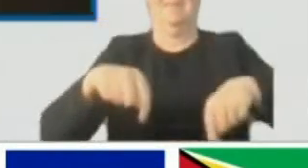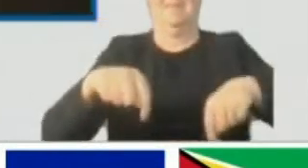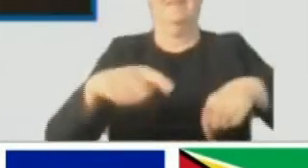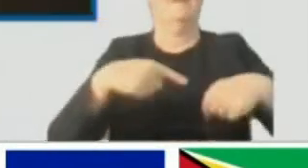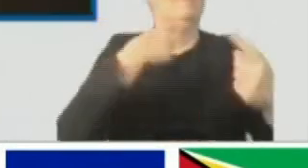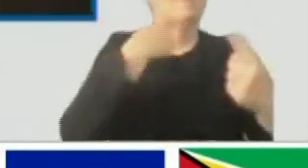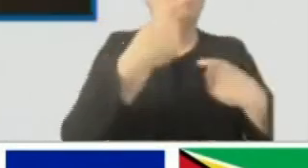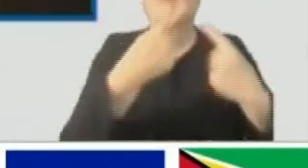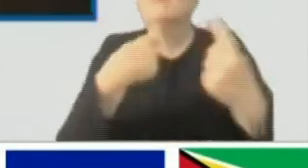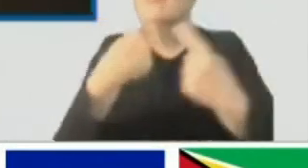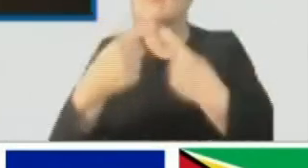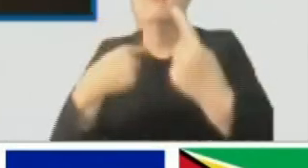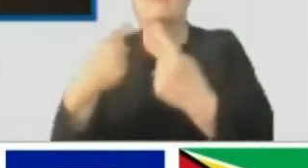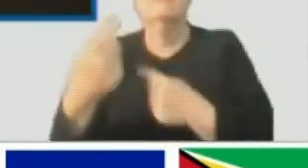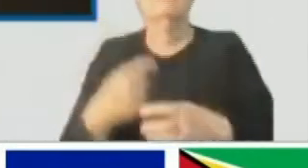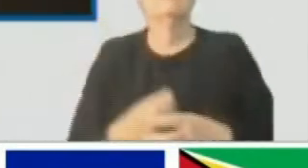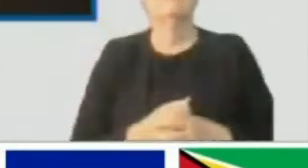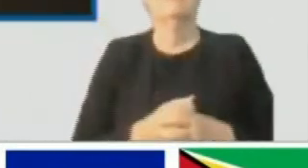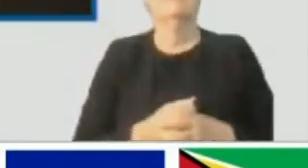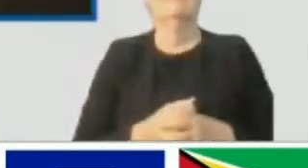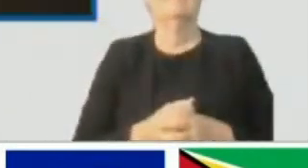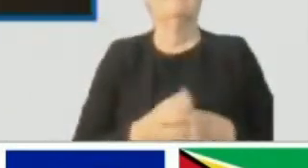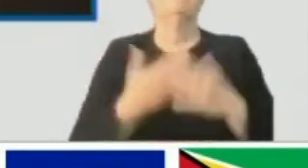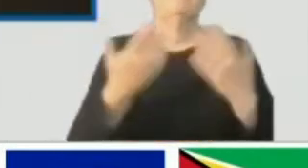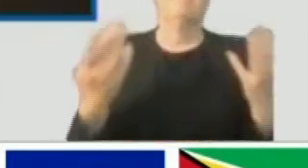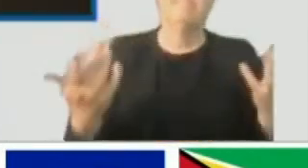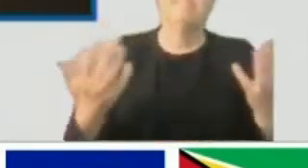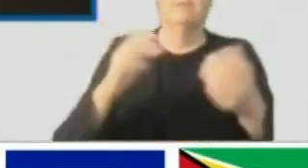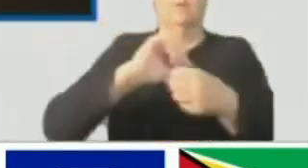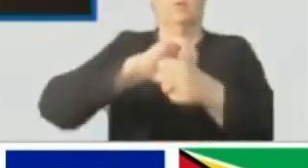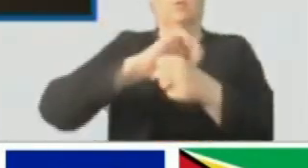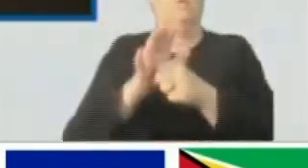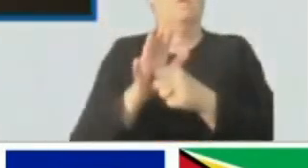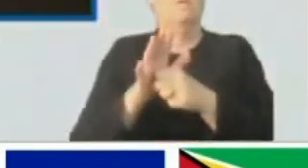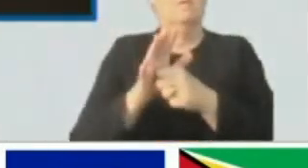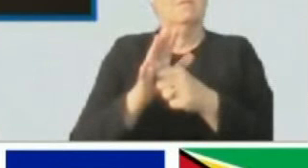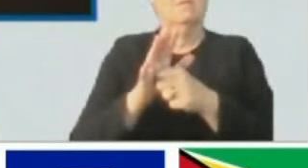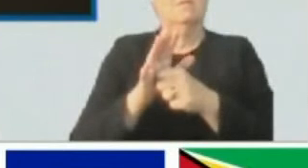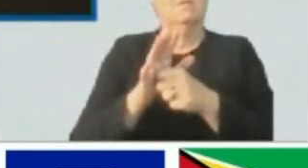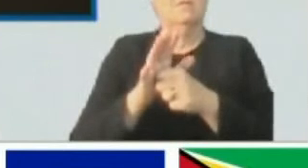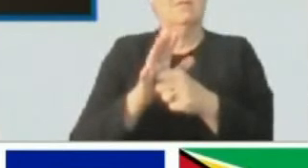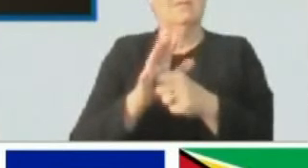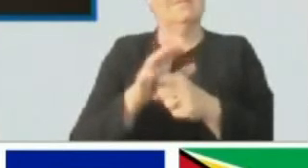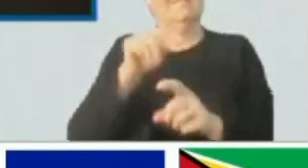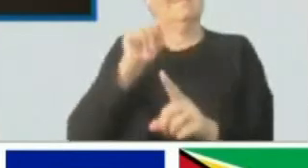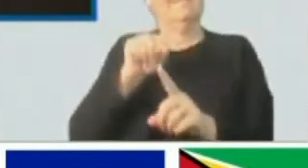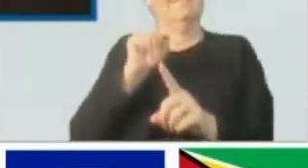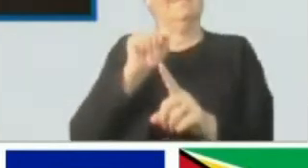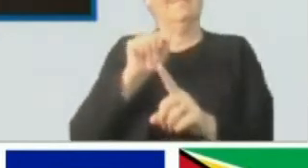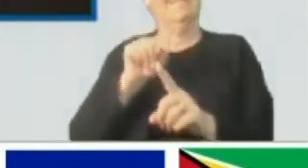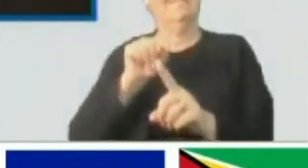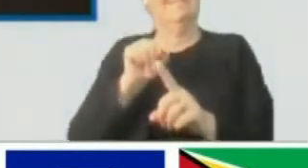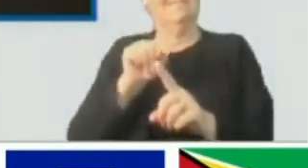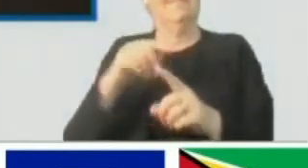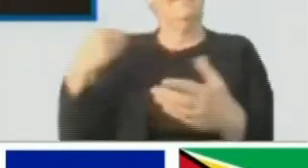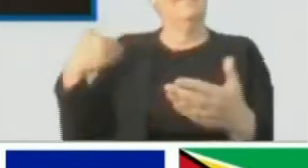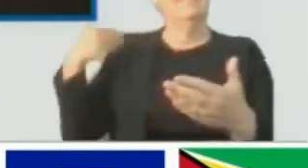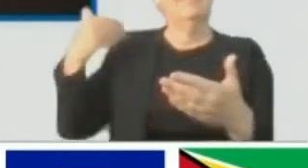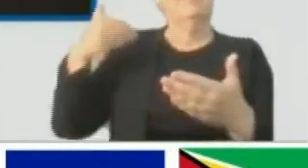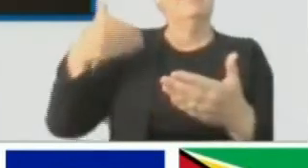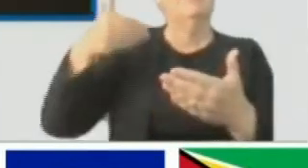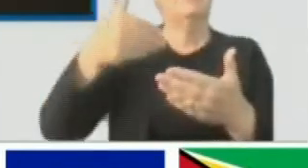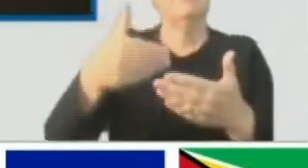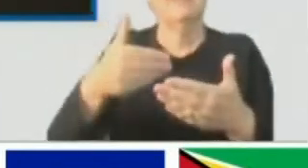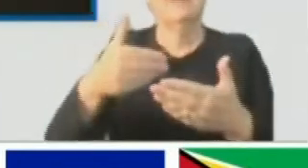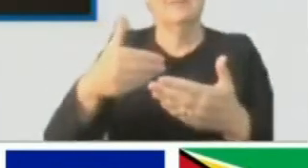COVID-19 has not diminished the priority that disaster risk reduction